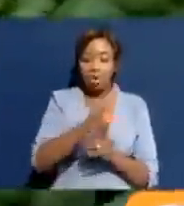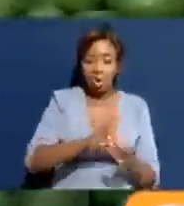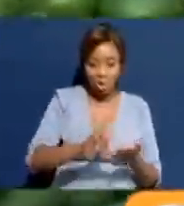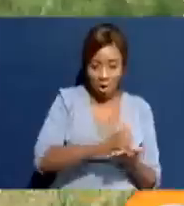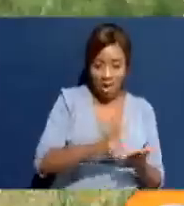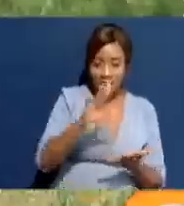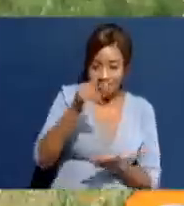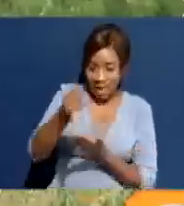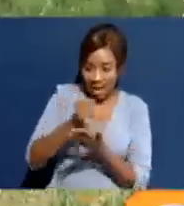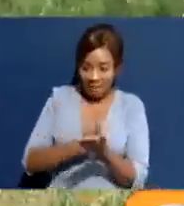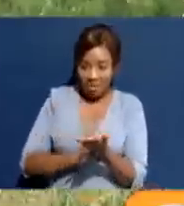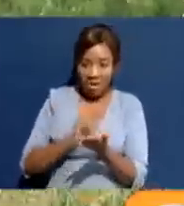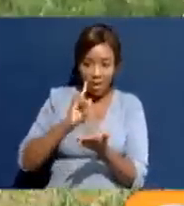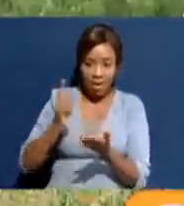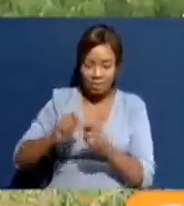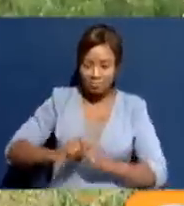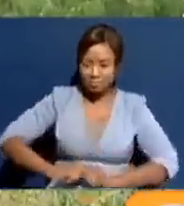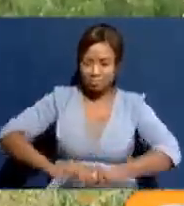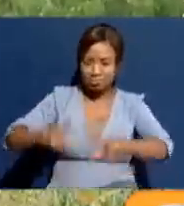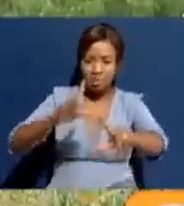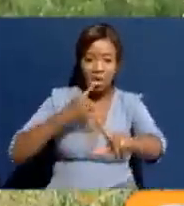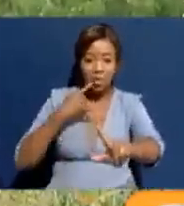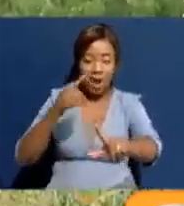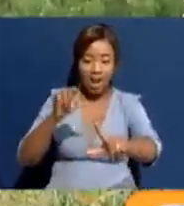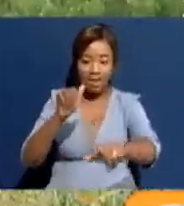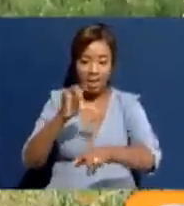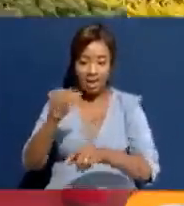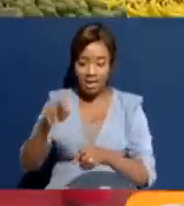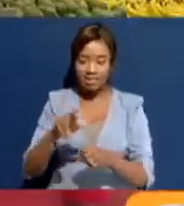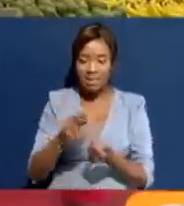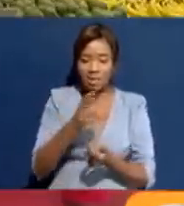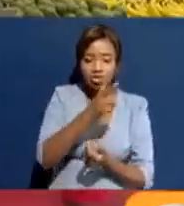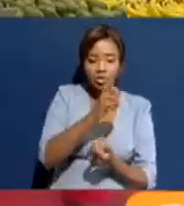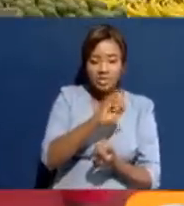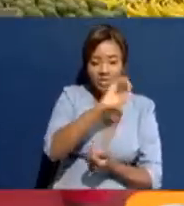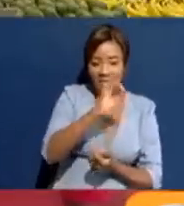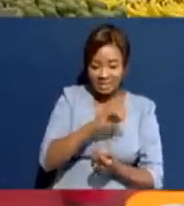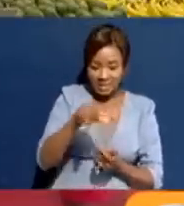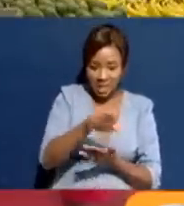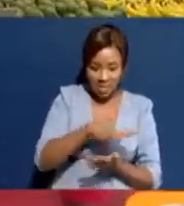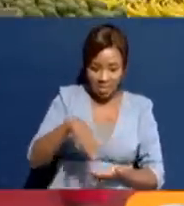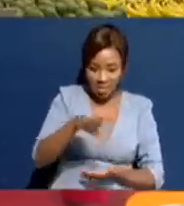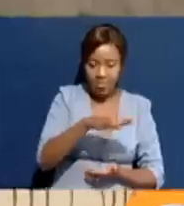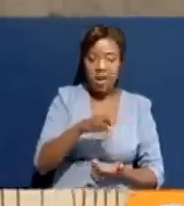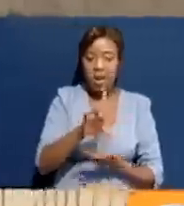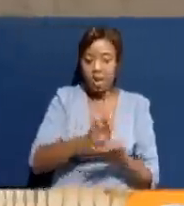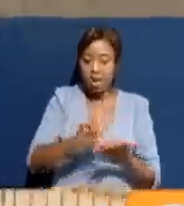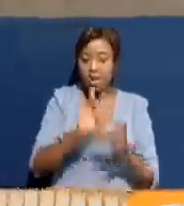over 100 acres is exported to Europe, while only 20% is consumed